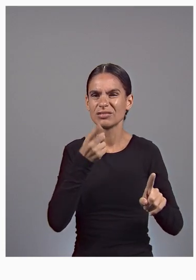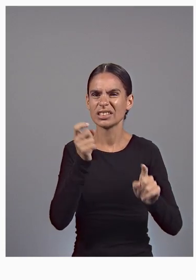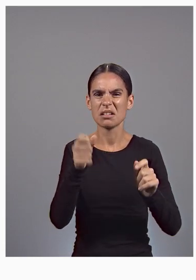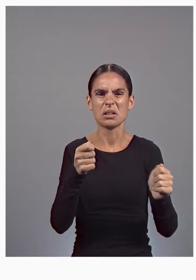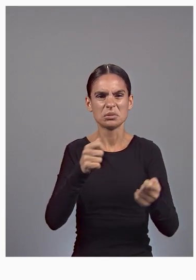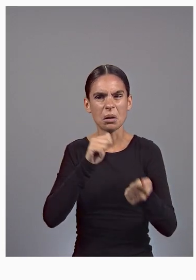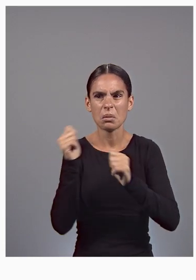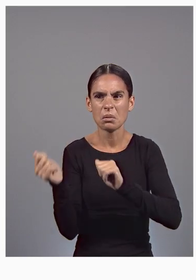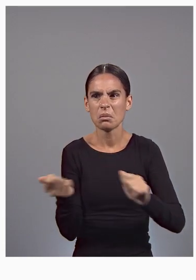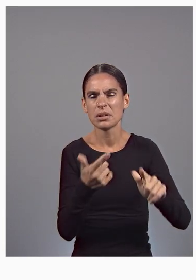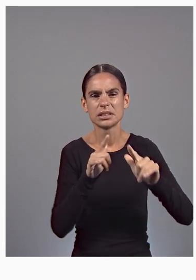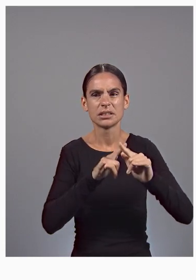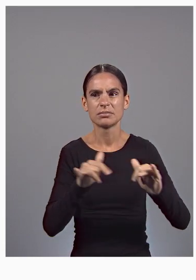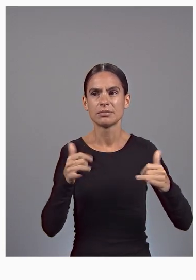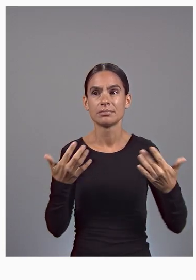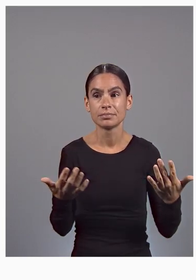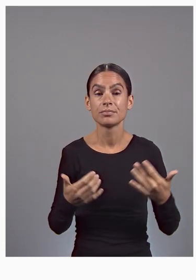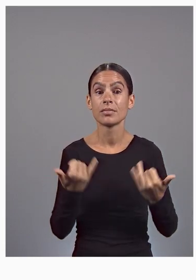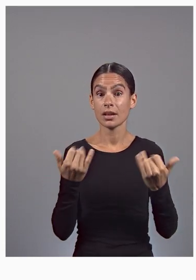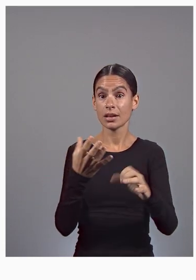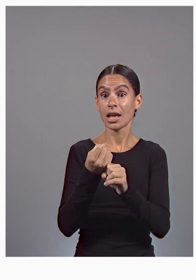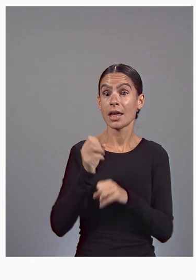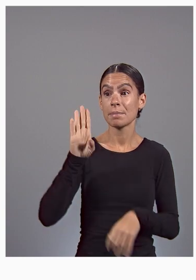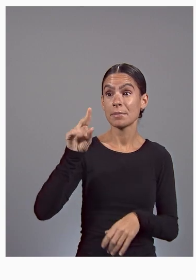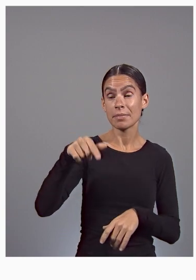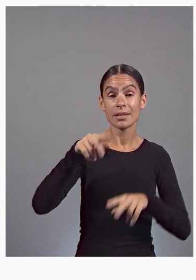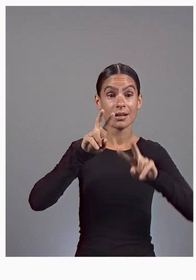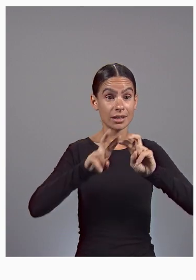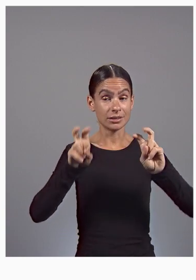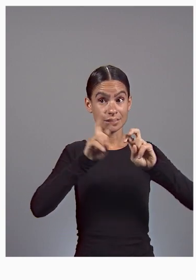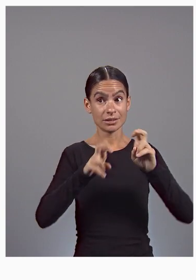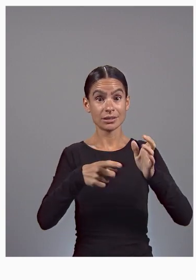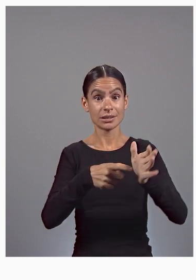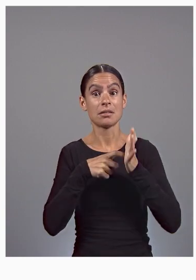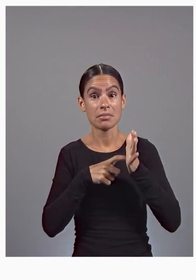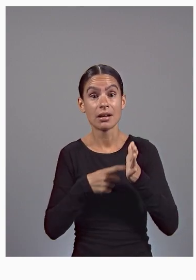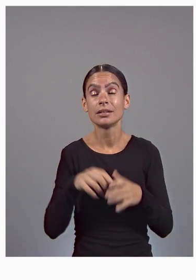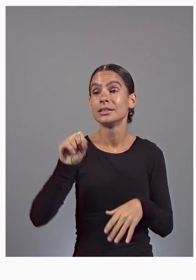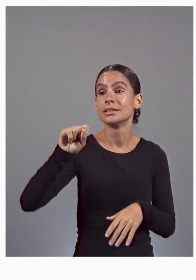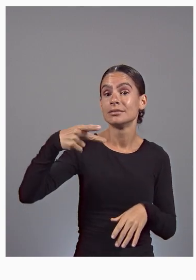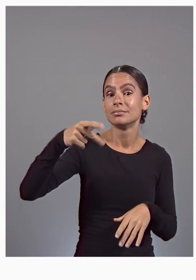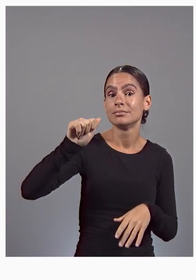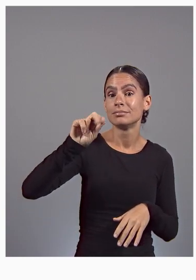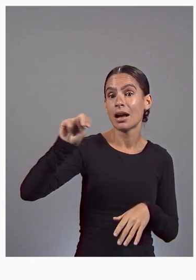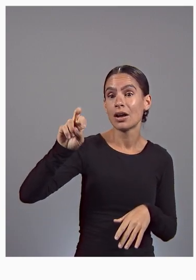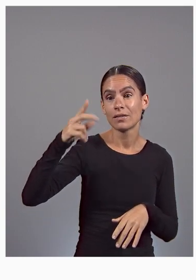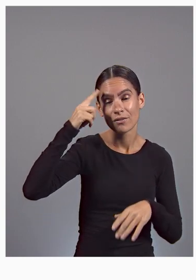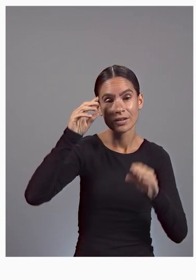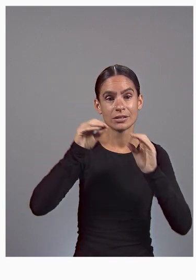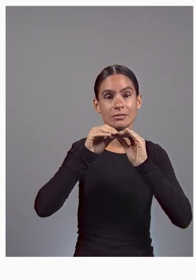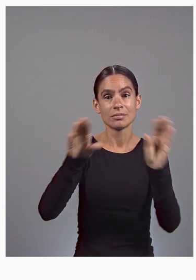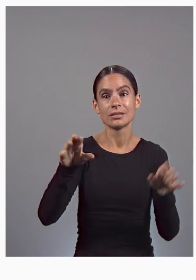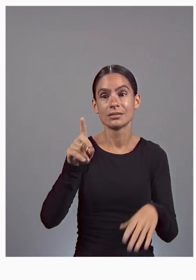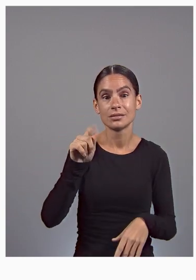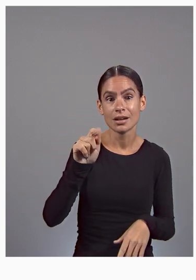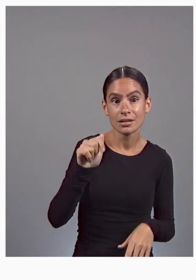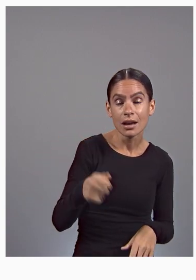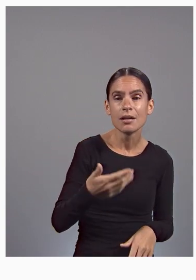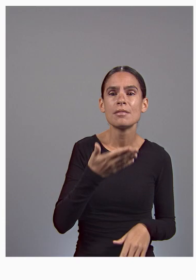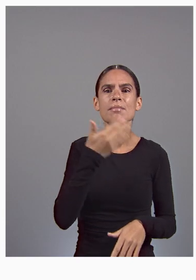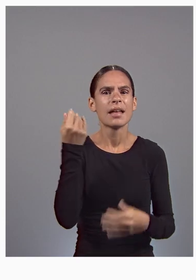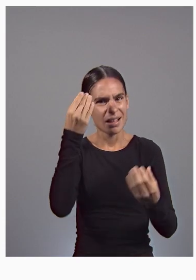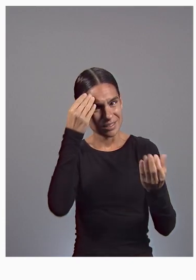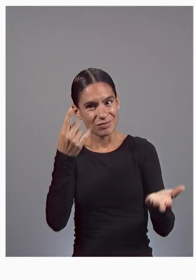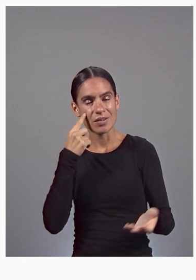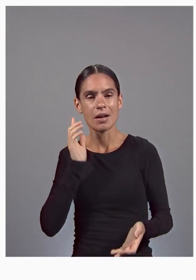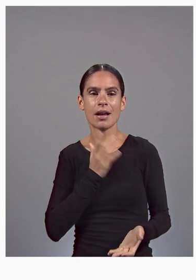BigQuery for analytics, you're in Google Cloud, Spanner for distributed data, AI/ML for amazing insights, all these unique developer tools and more.